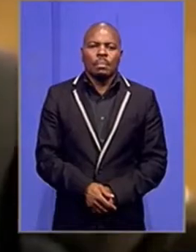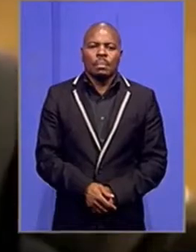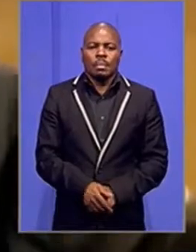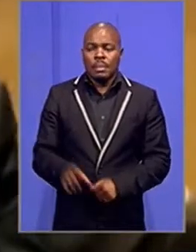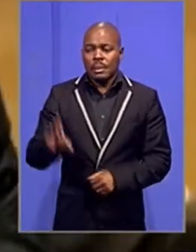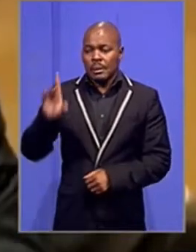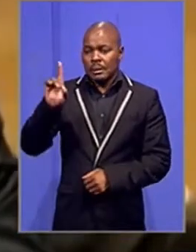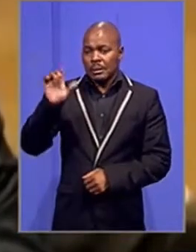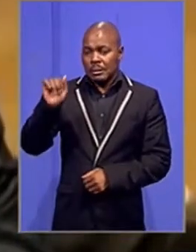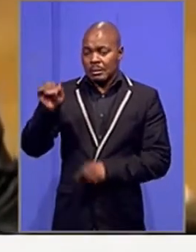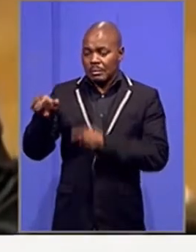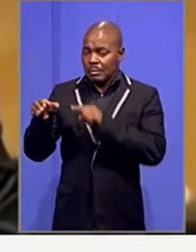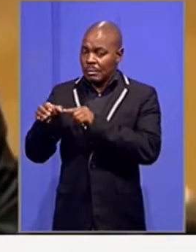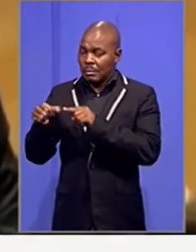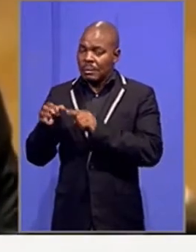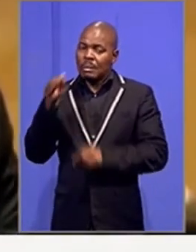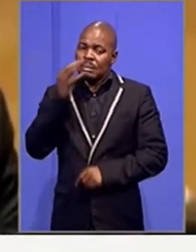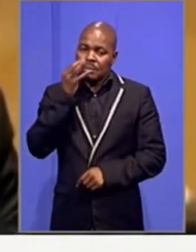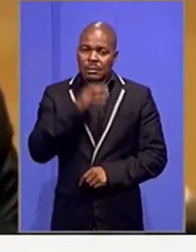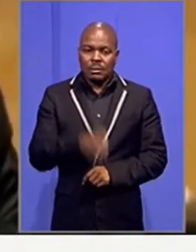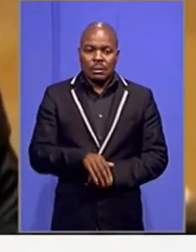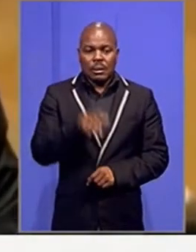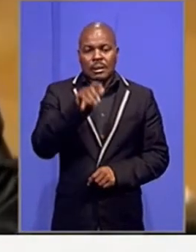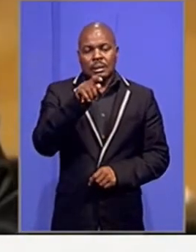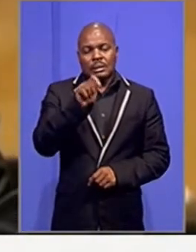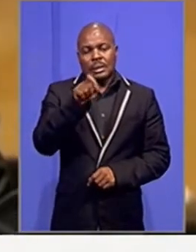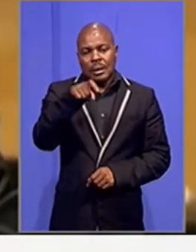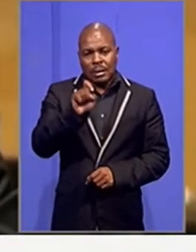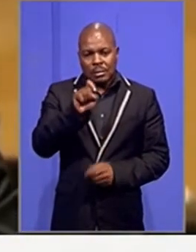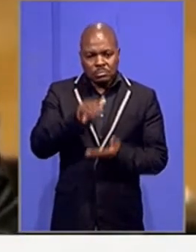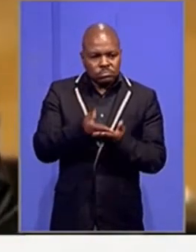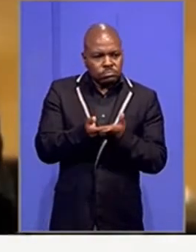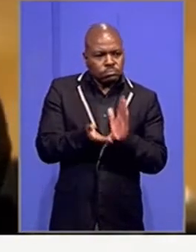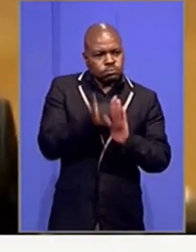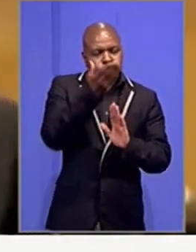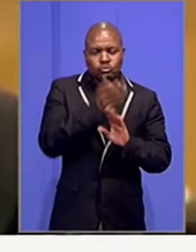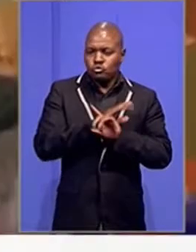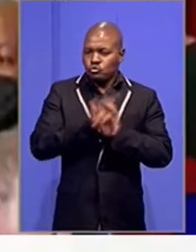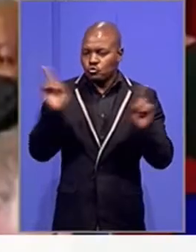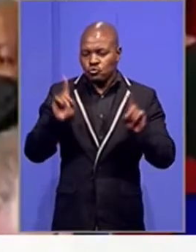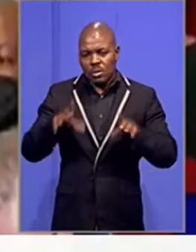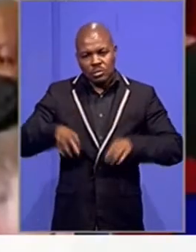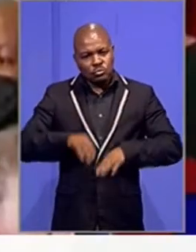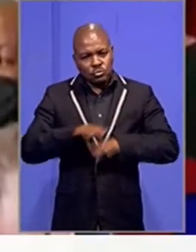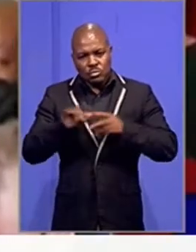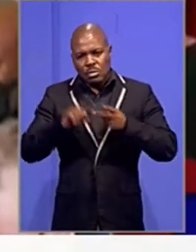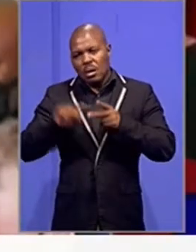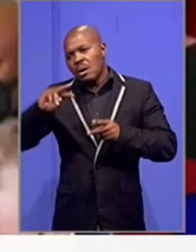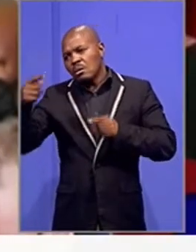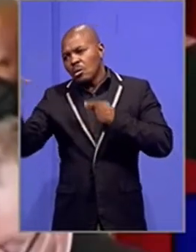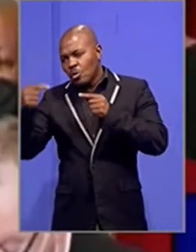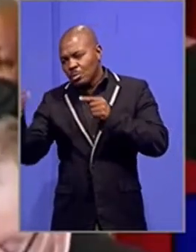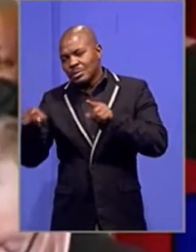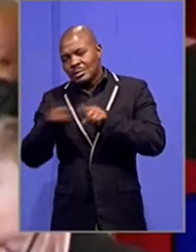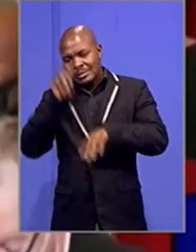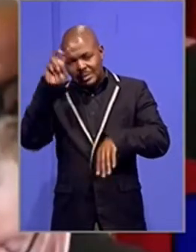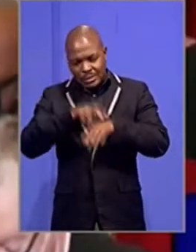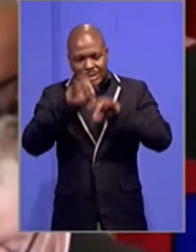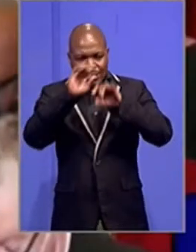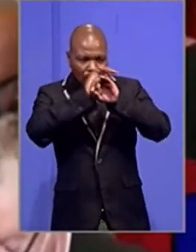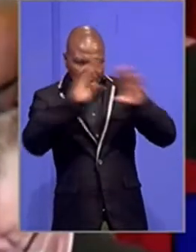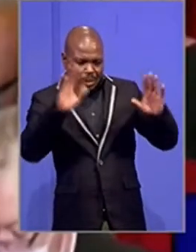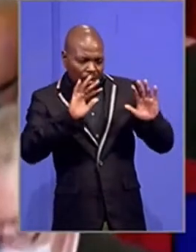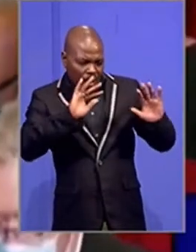DA e re e kgahlano le ho nyollwa ha lekgetho mme mekga e meng ya bohanyetsi e batla ho be le metjha e hlakileng ya ho